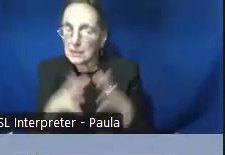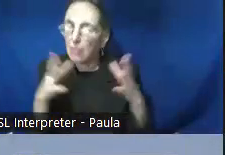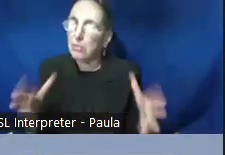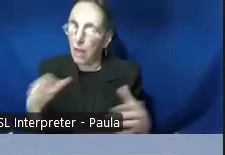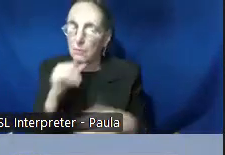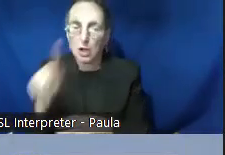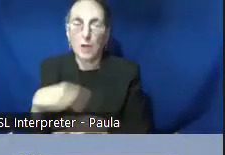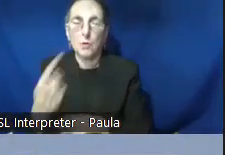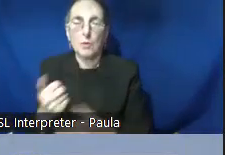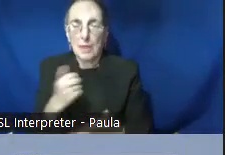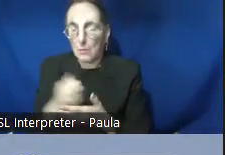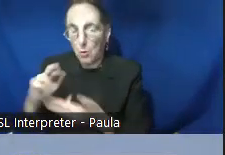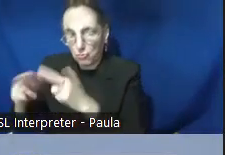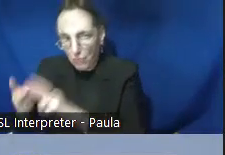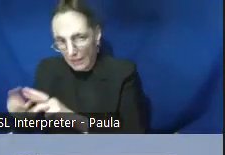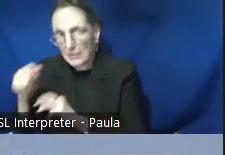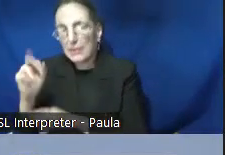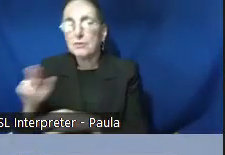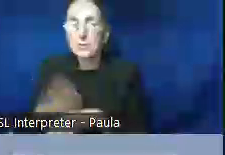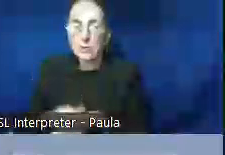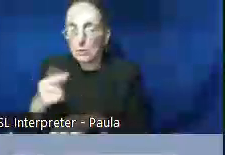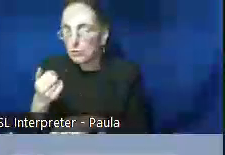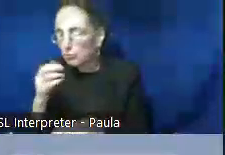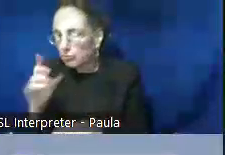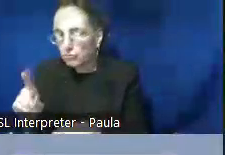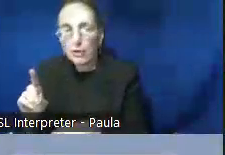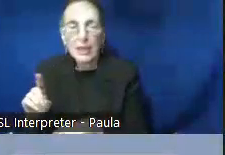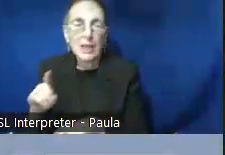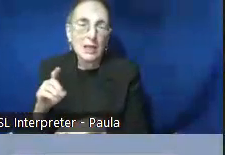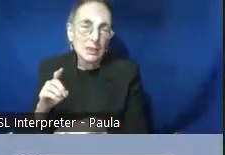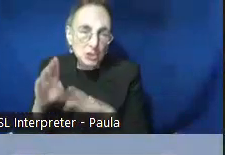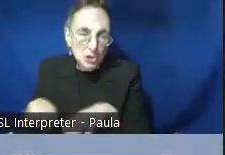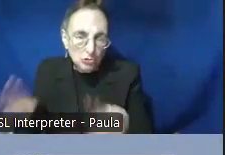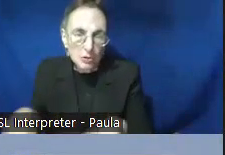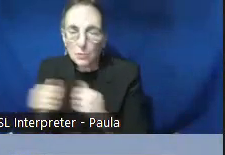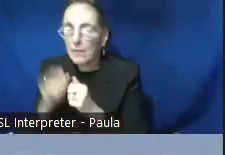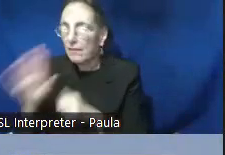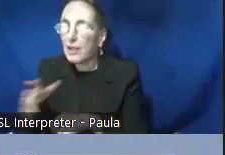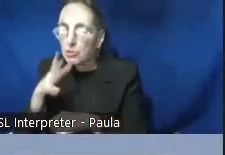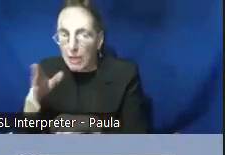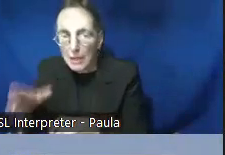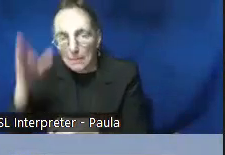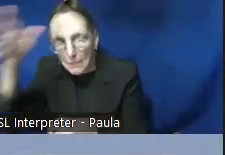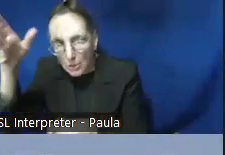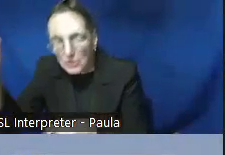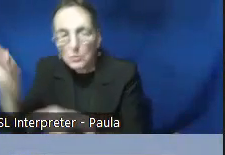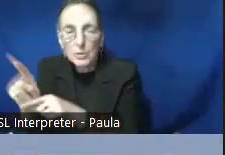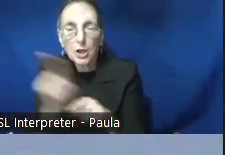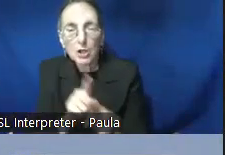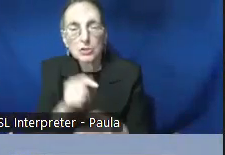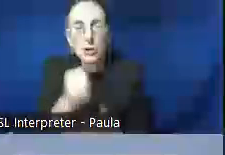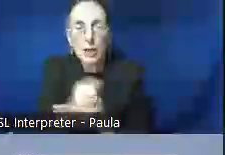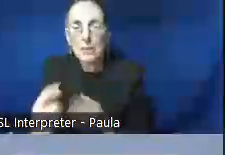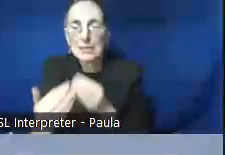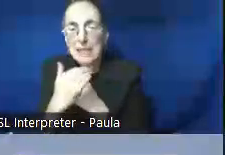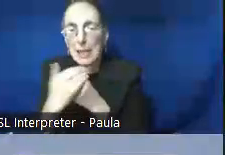help relatives or grandparents raising grandchildren or relatives raising children, but we also help the sandwich generation